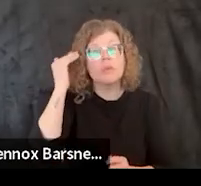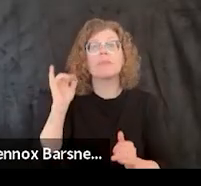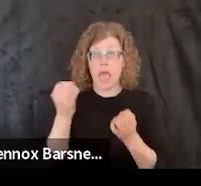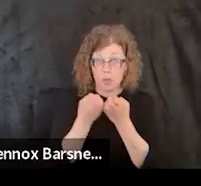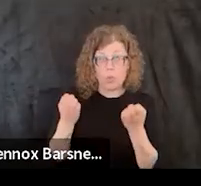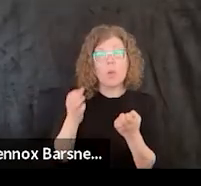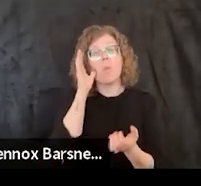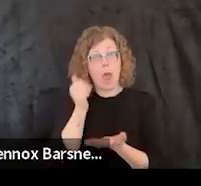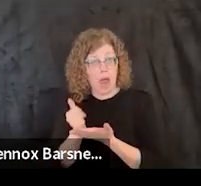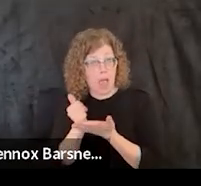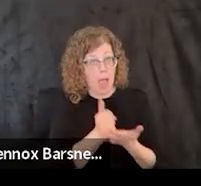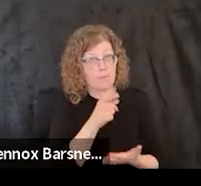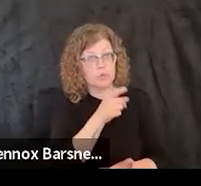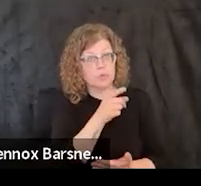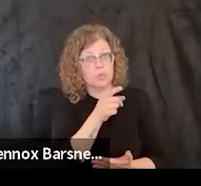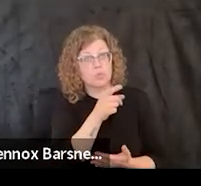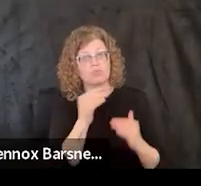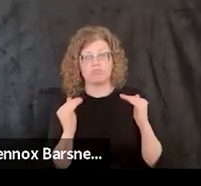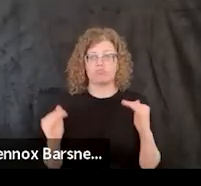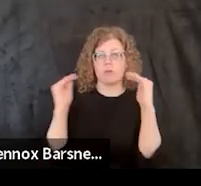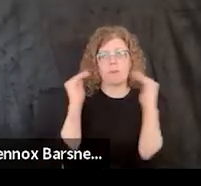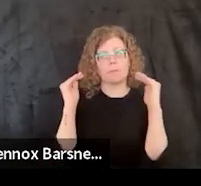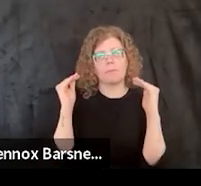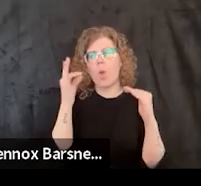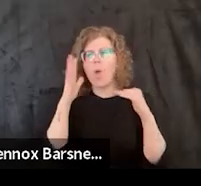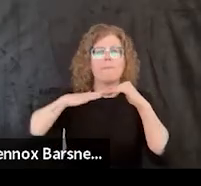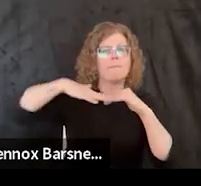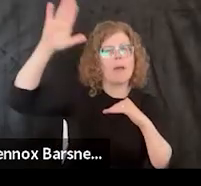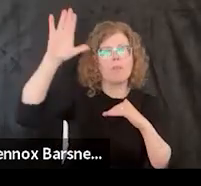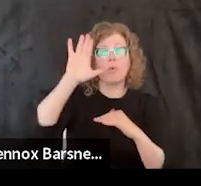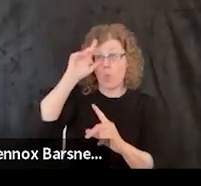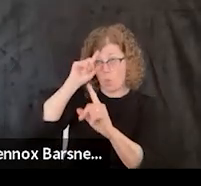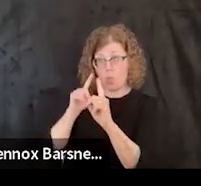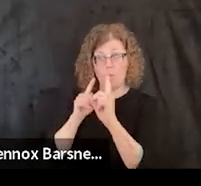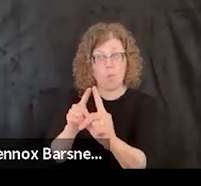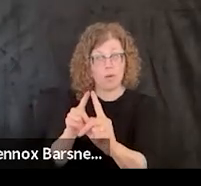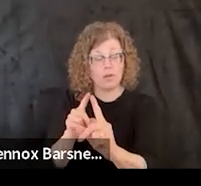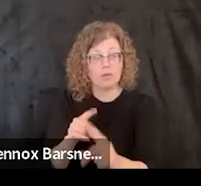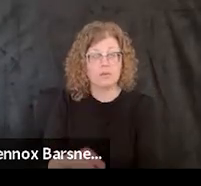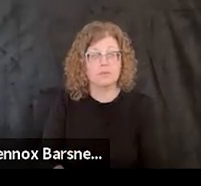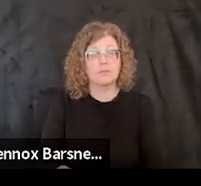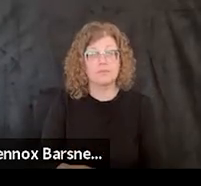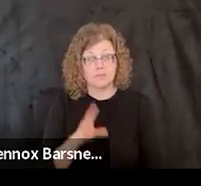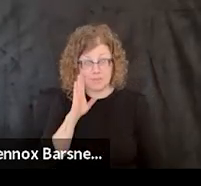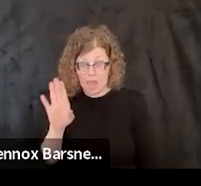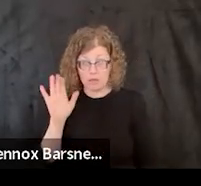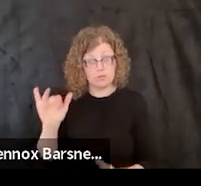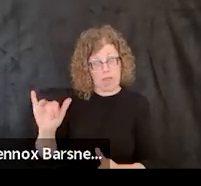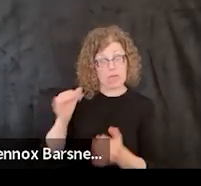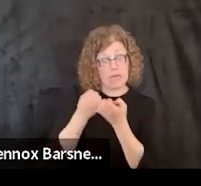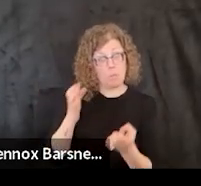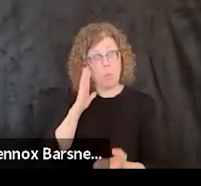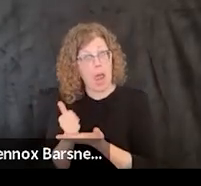or industry to achieve a specific goal? Will it improve the efficiency or reduce the time it takes you